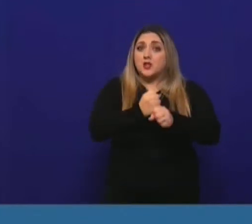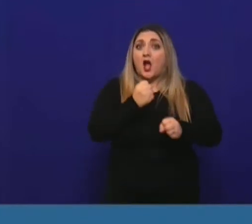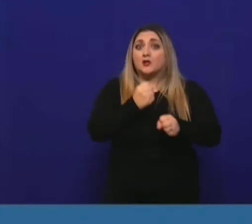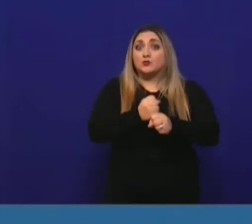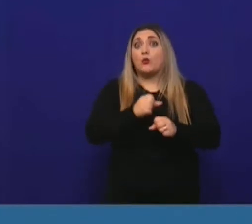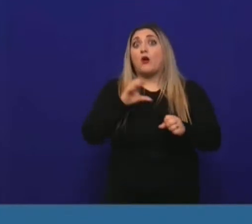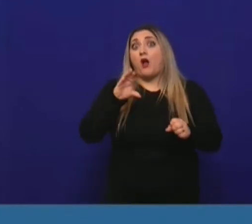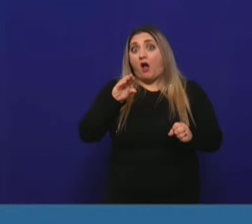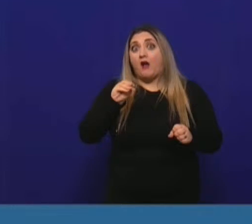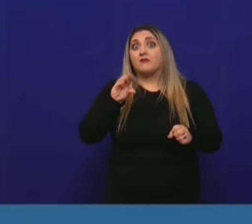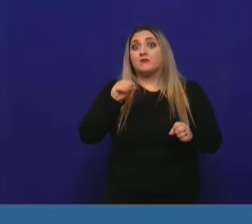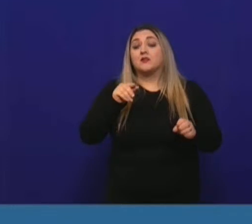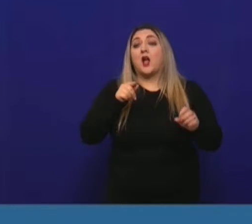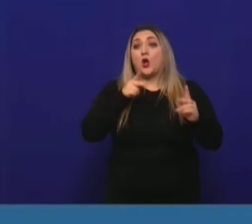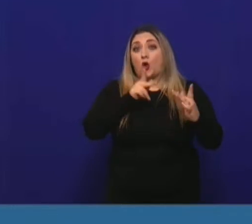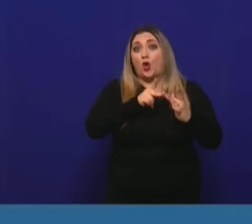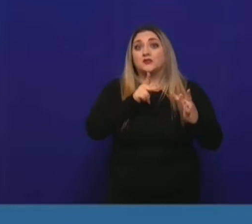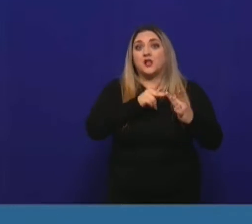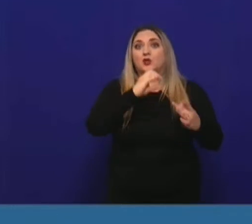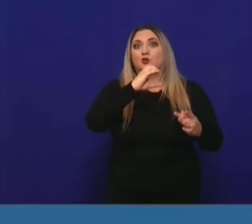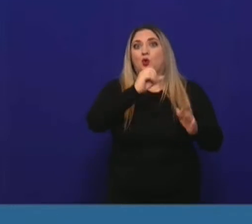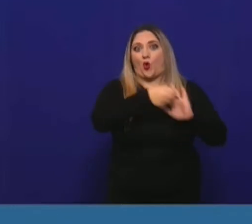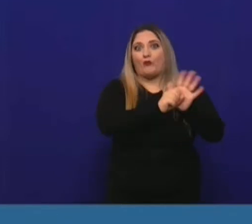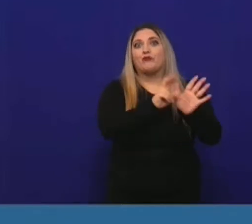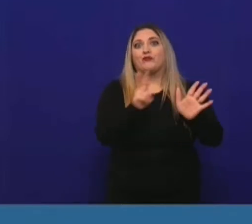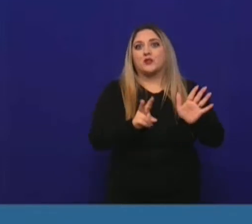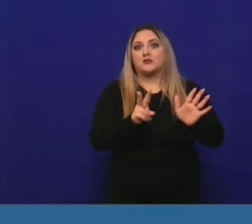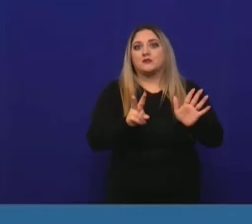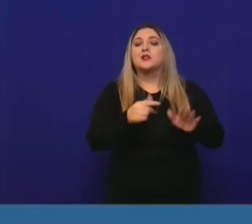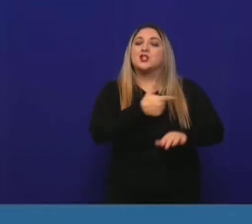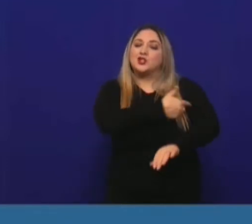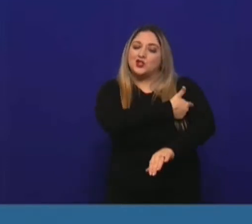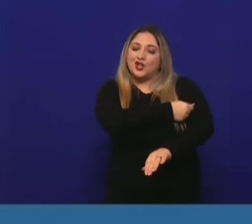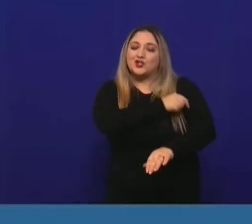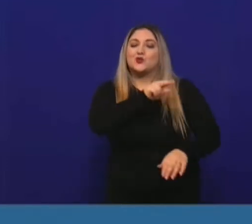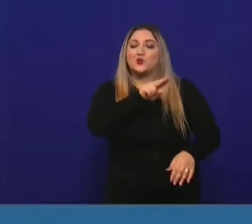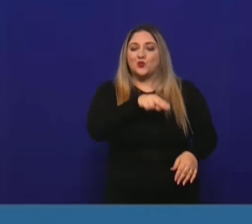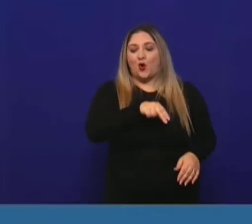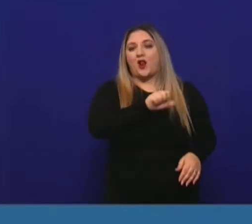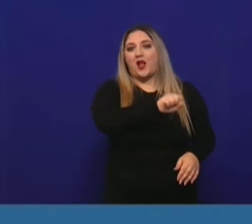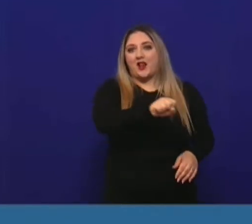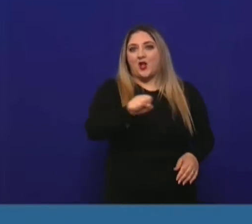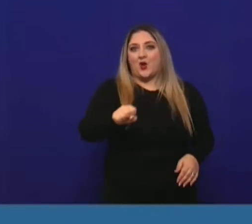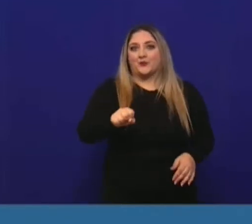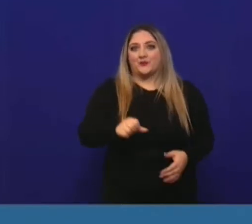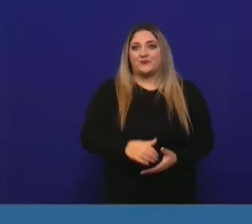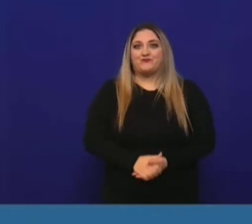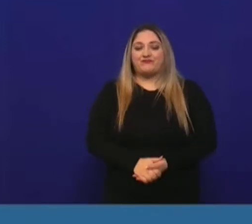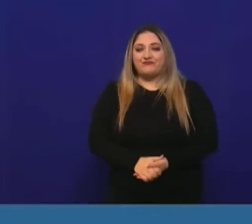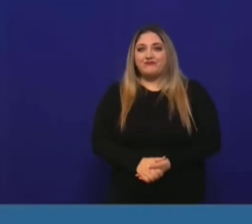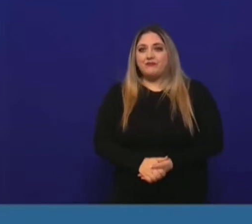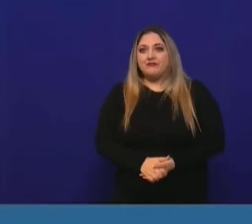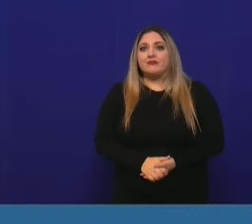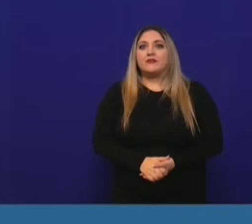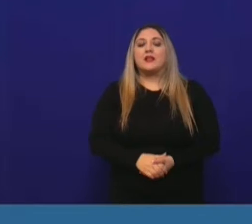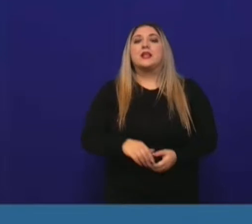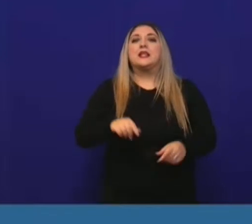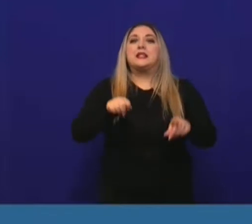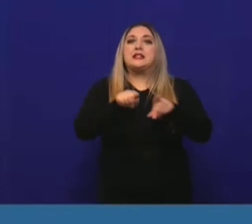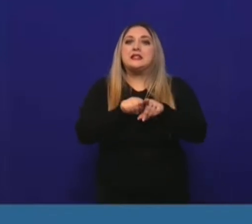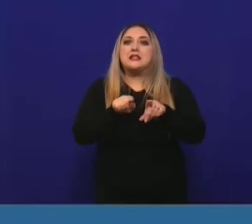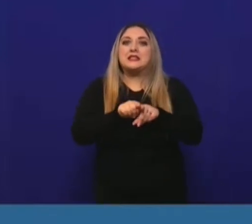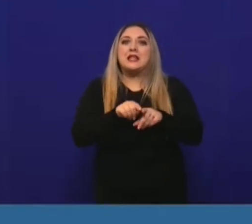il-COVID bħala frontliners. U l-istess bħalma minna għal dawk li huma homebound fil-grupp